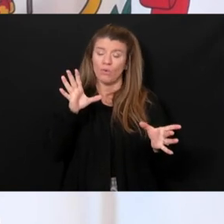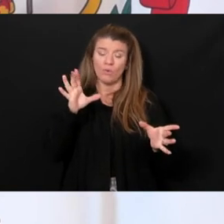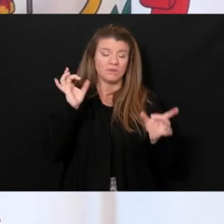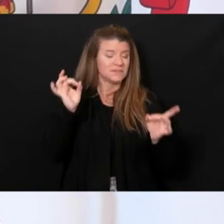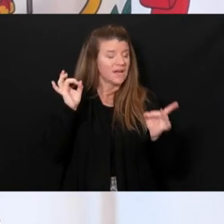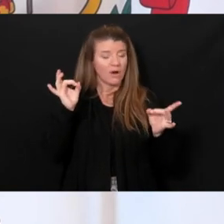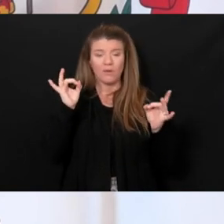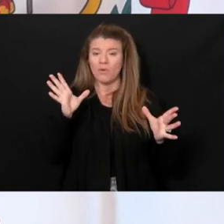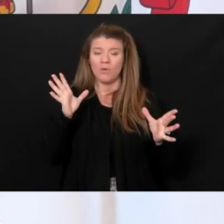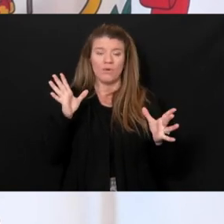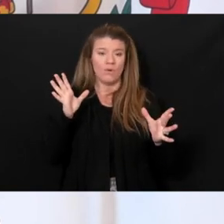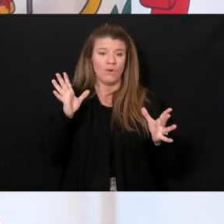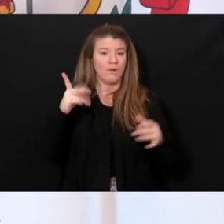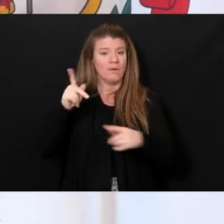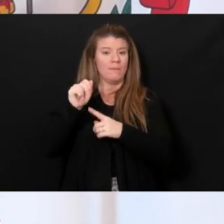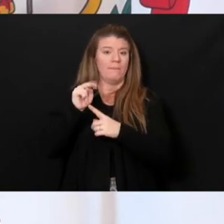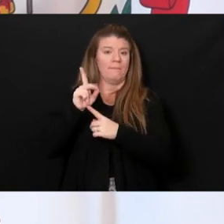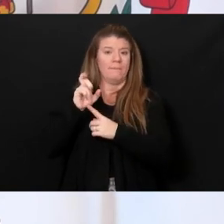terrible, terrible pandemic.